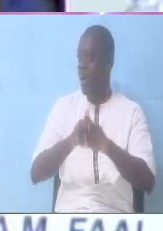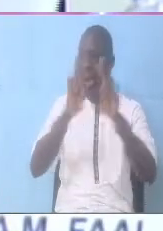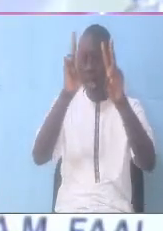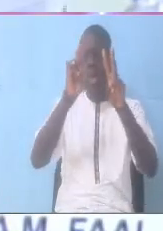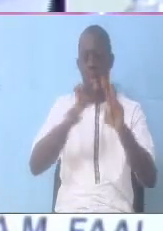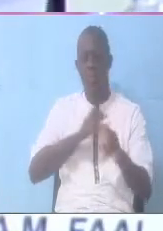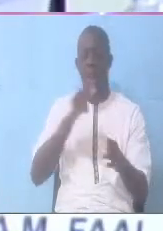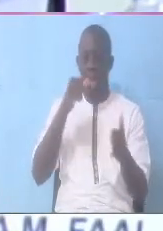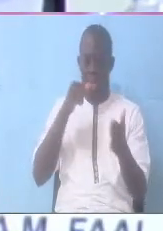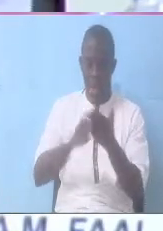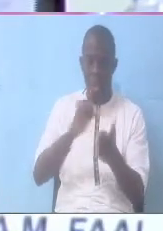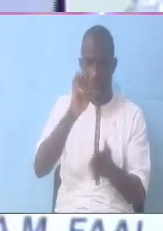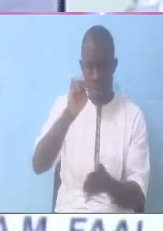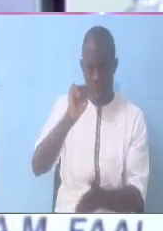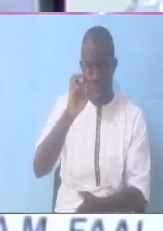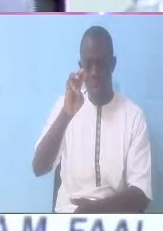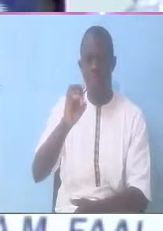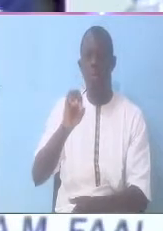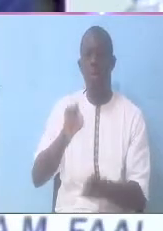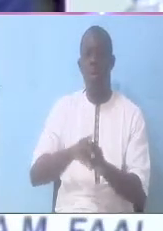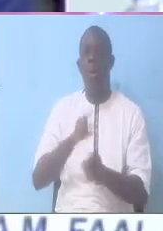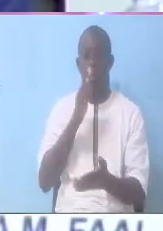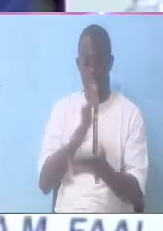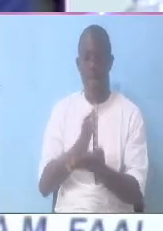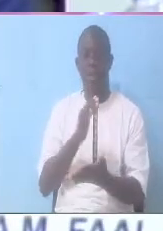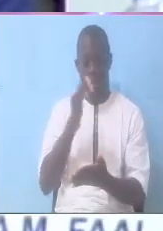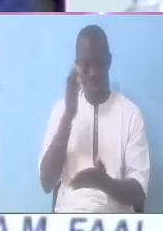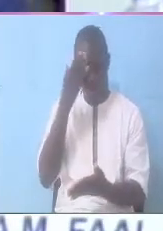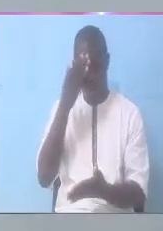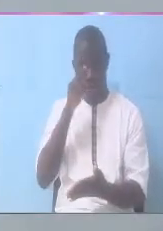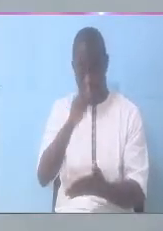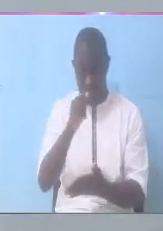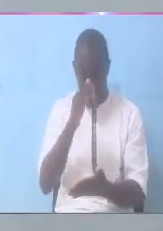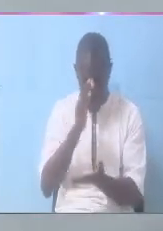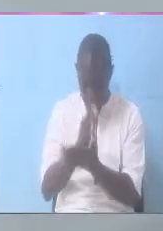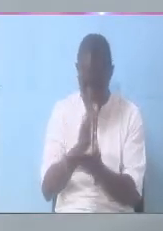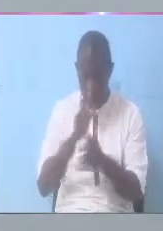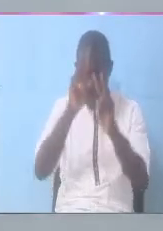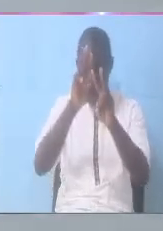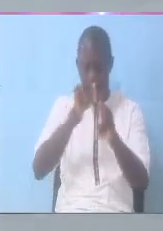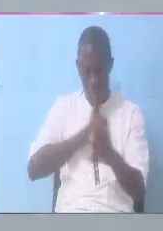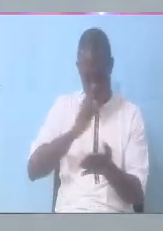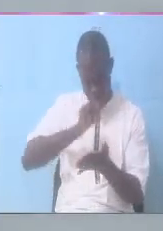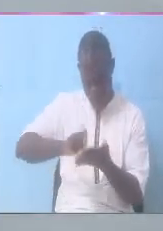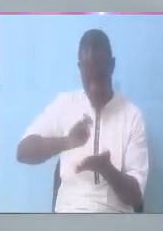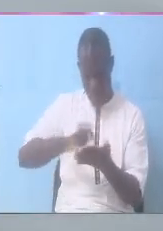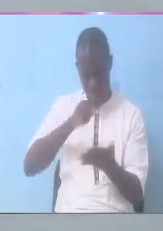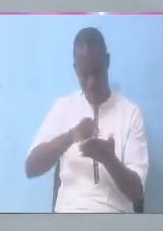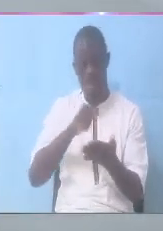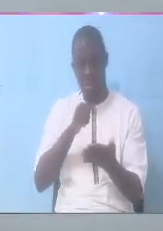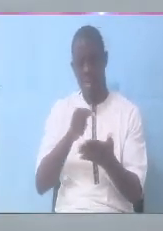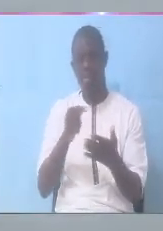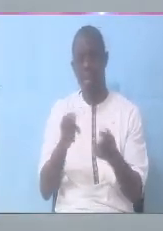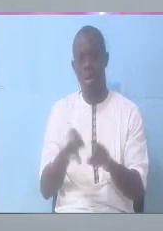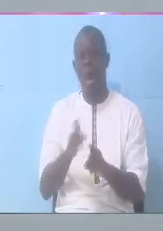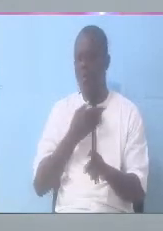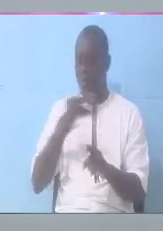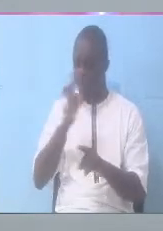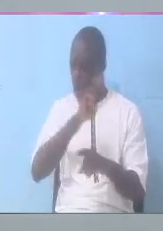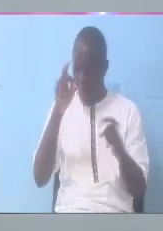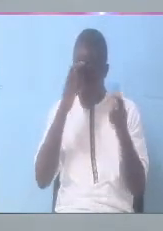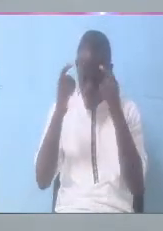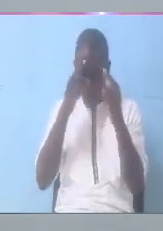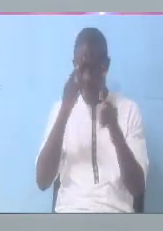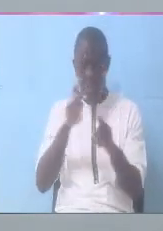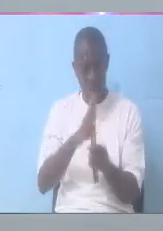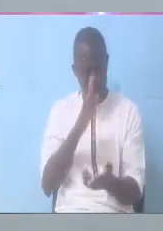We are certain that this is Jammeh's handwriting, no doubt. Lata nyina ko nyimuya Jammeh la safero de kadu nga sampulo nga misalo dol soro jana yalon ko ate fangole kayto